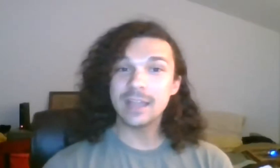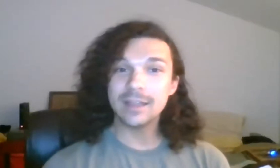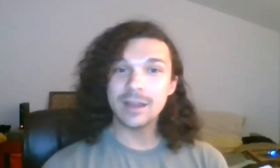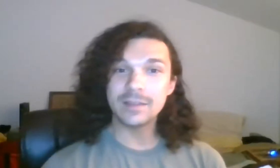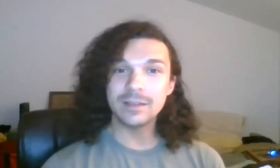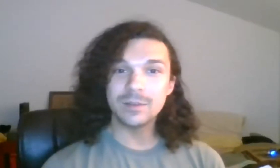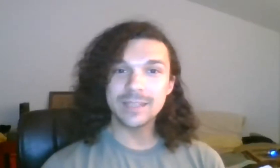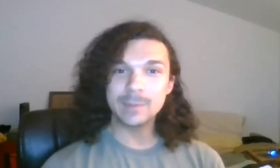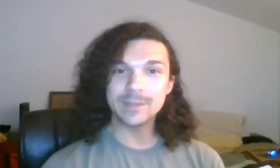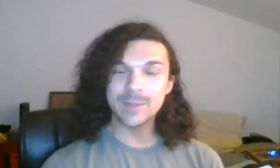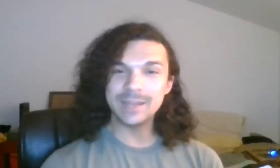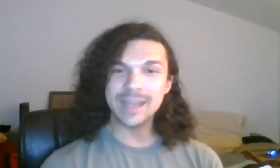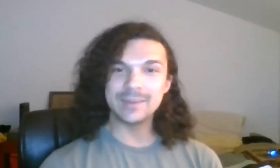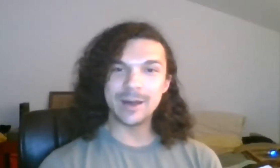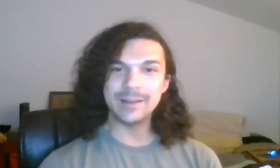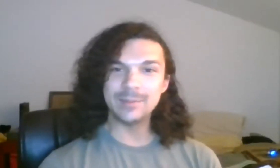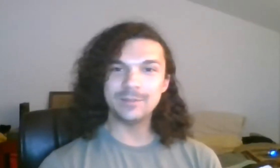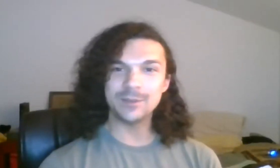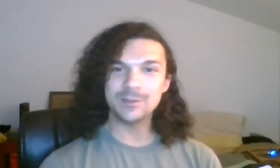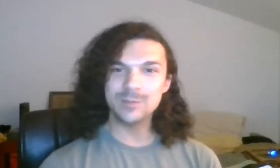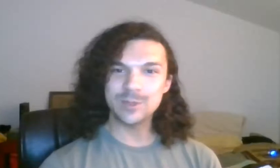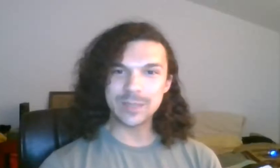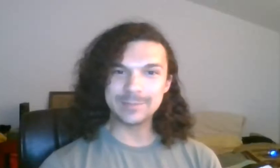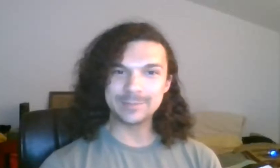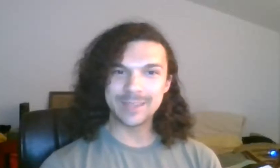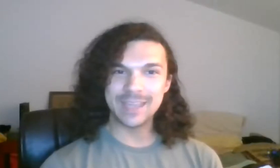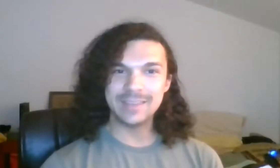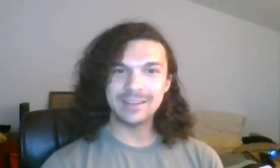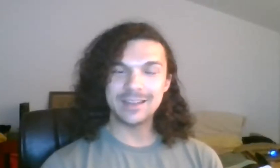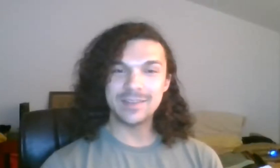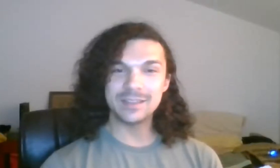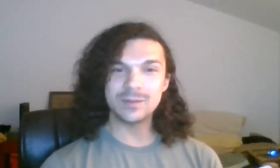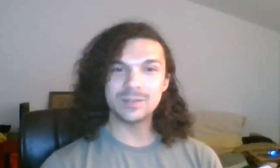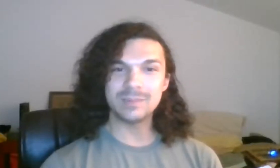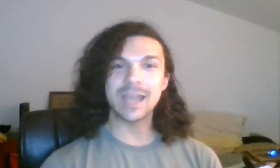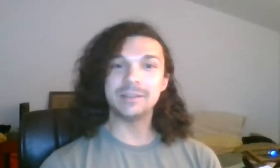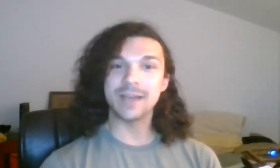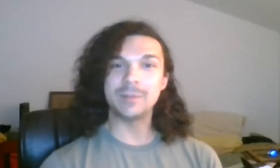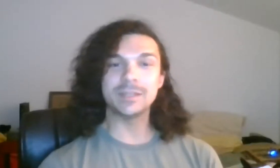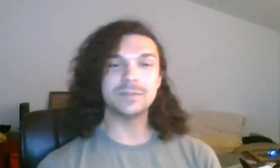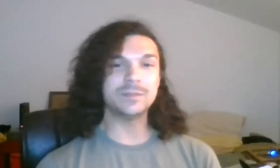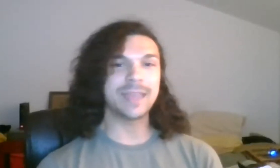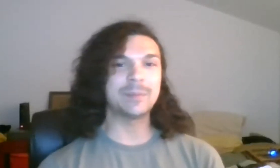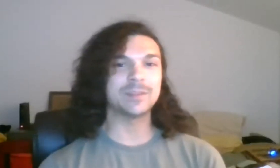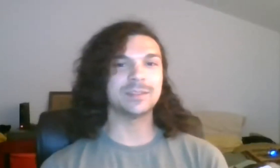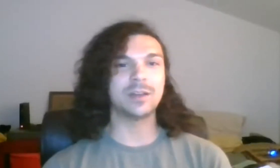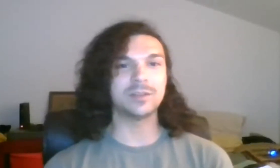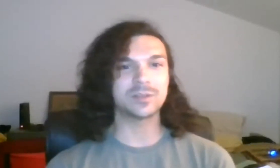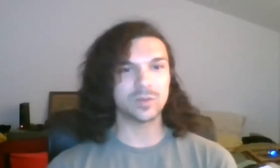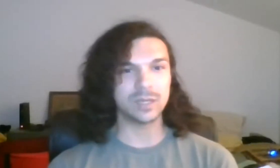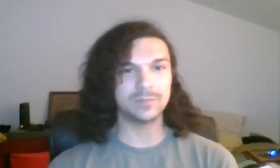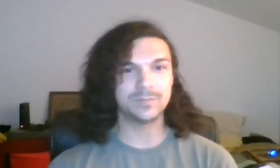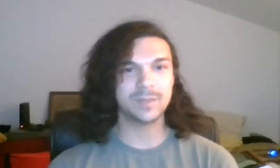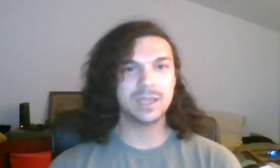event, click on the closed captions button at the bottom of your Zoom screen. Then click on the show subtitles option to view the captions on